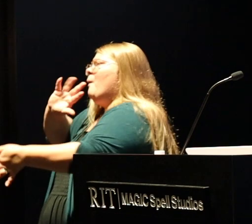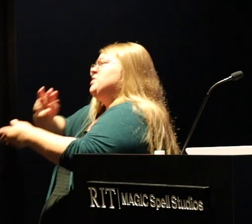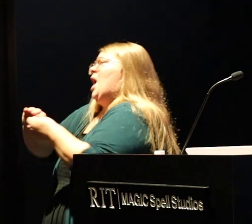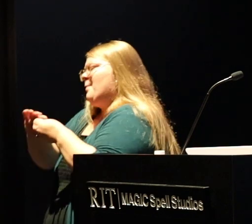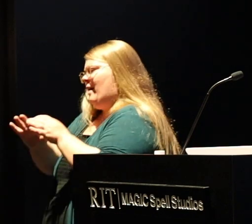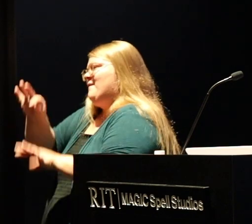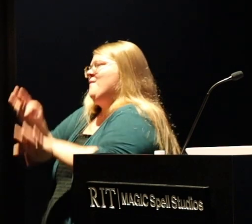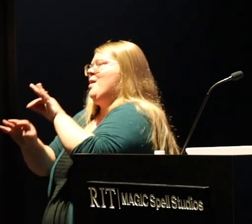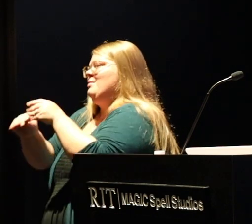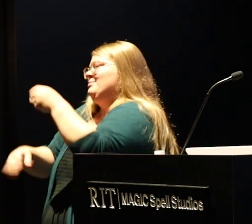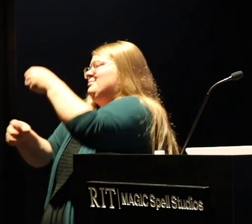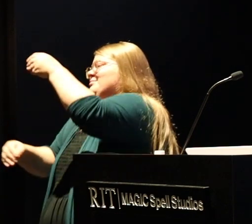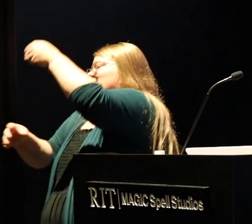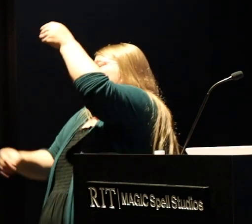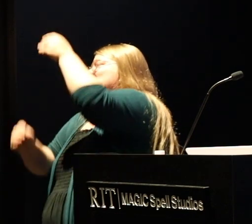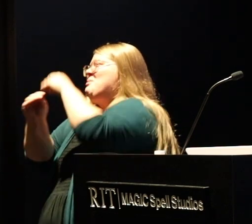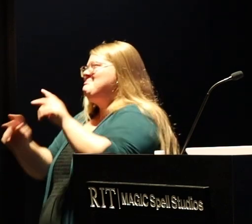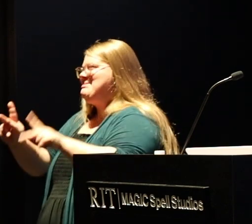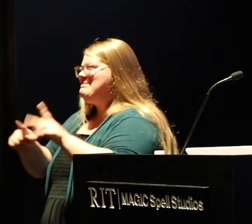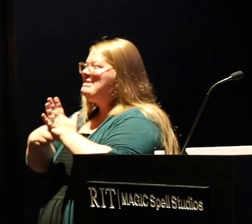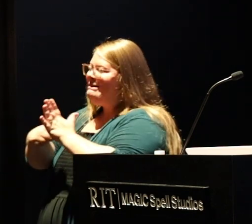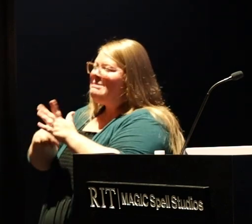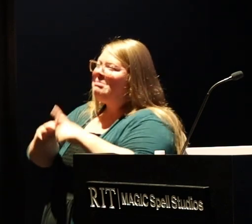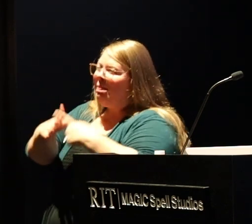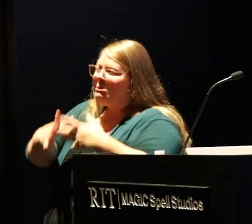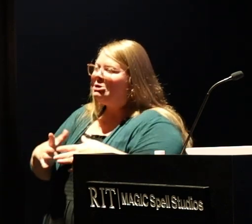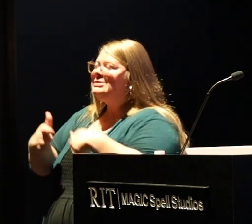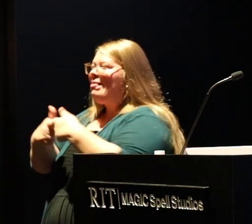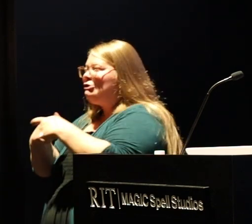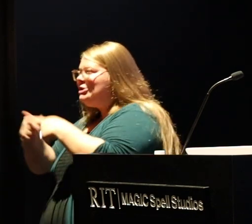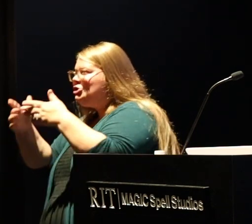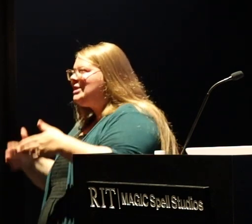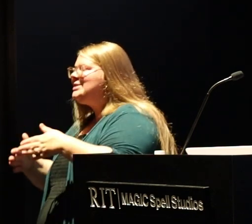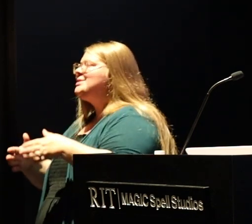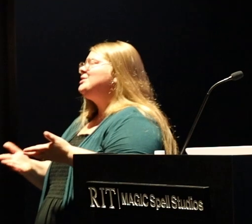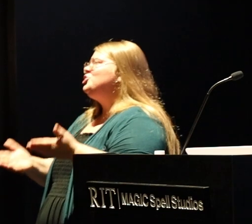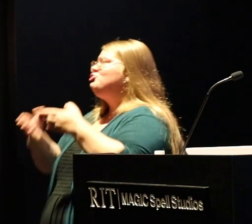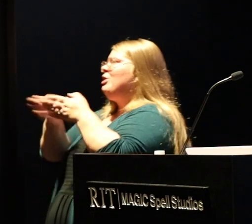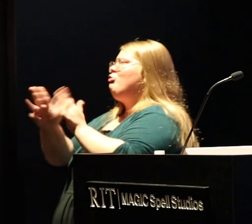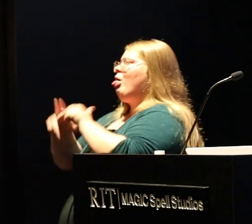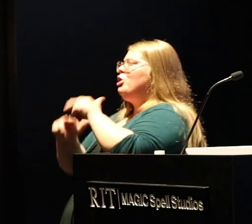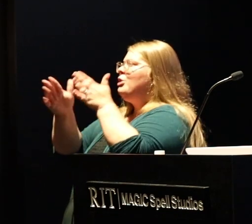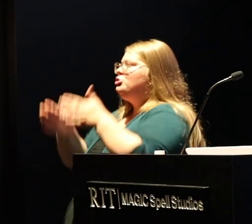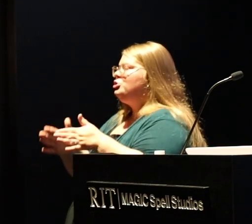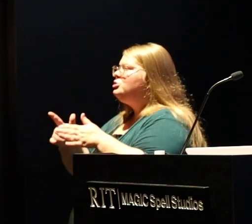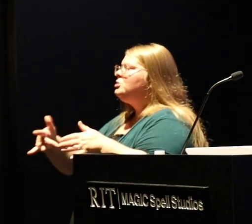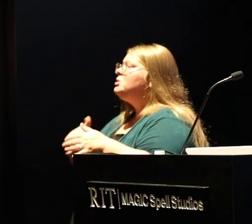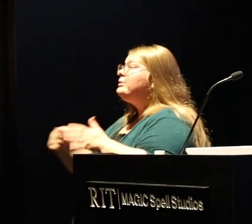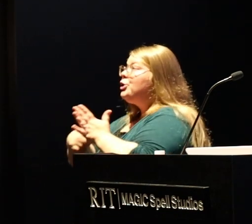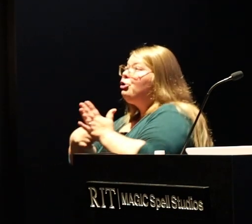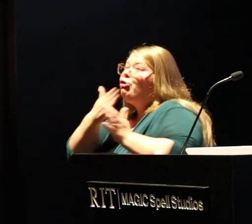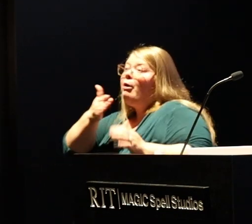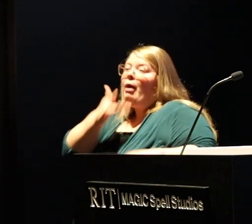plumbers and a few electricians, you know, that you have to. But general contractors, I mean, when we did Good Luck, it was like a guy that we knew that could